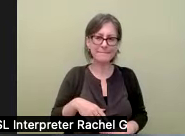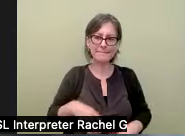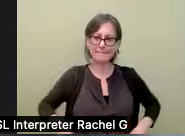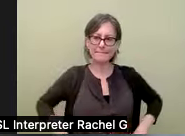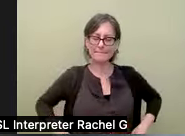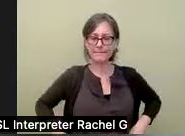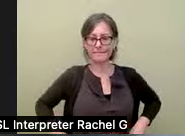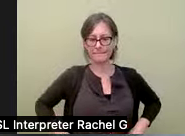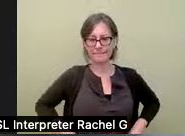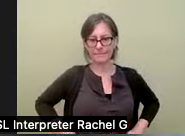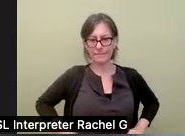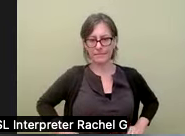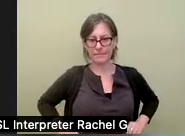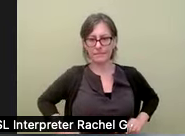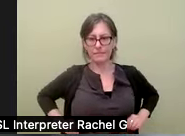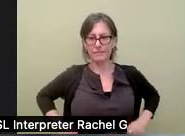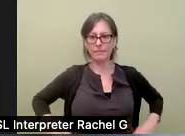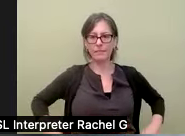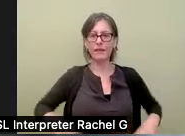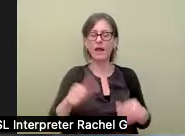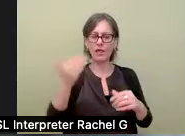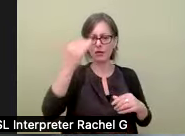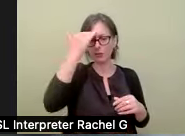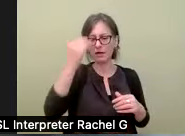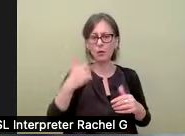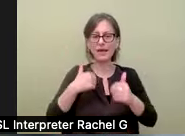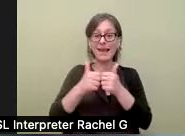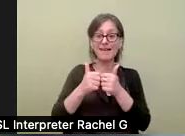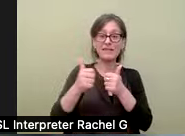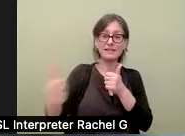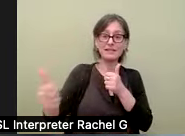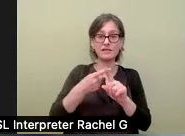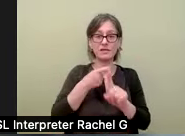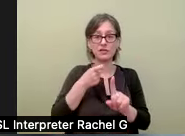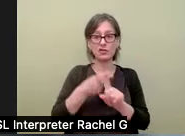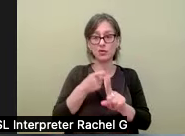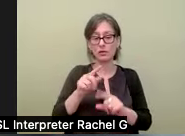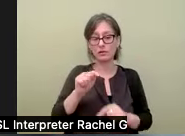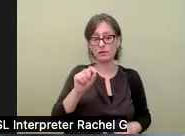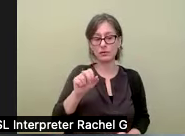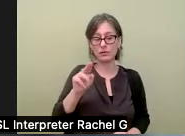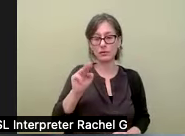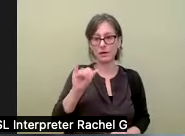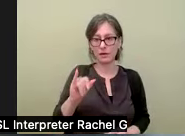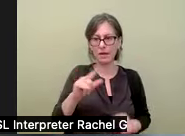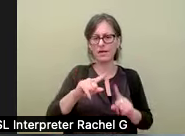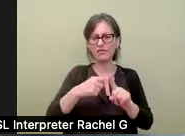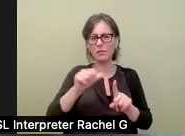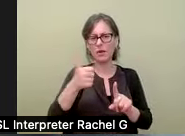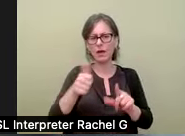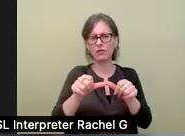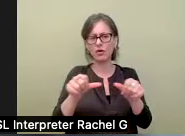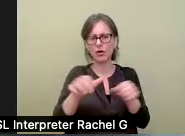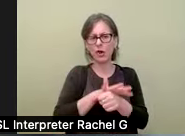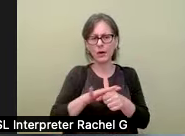So the second way we know, and Nick mentioned, we have distant source tsunamis, or tsunamis that come from other locations besides off of